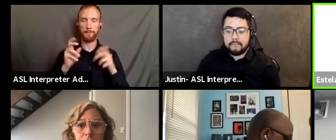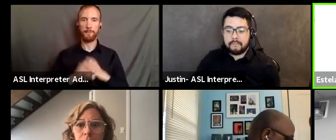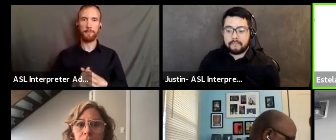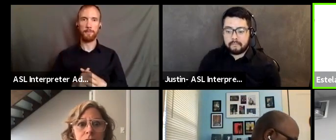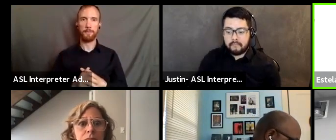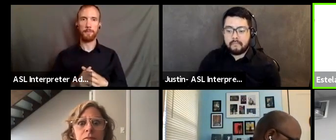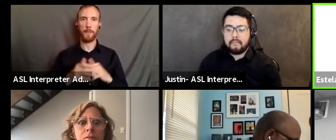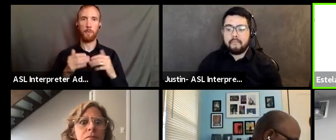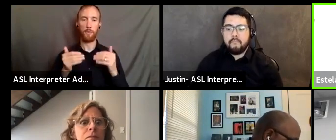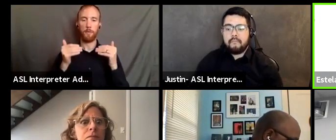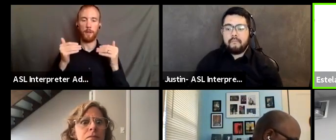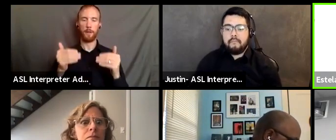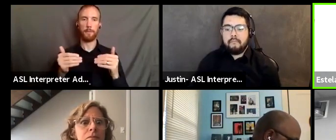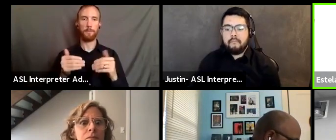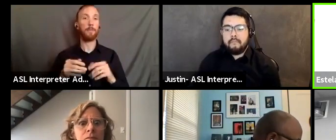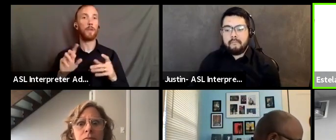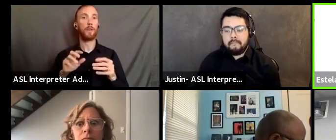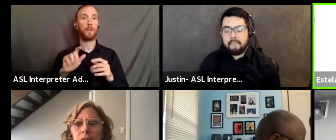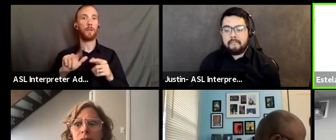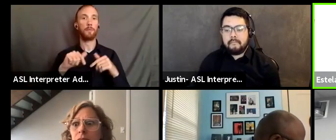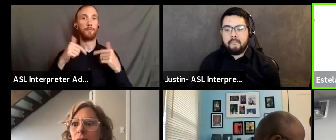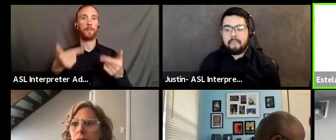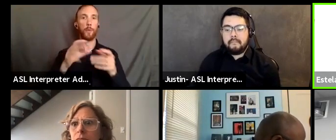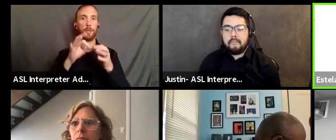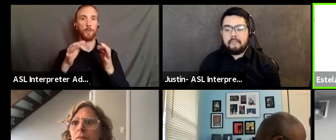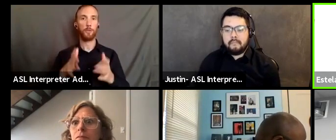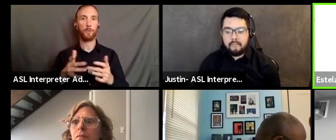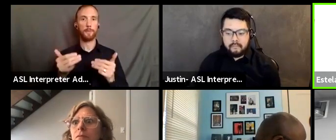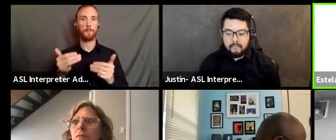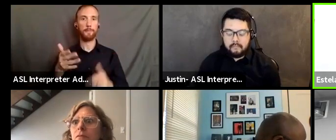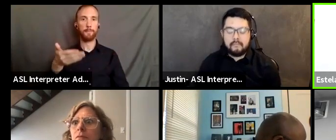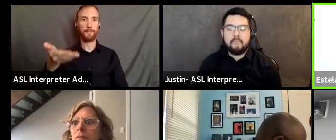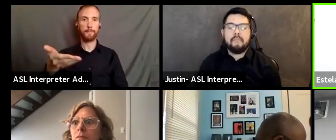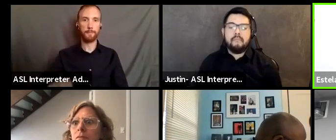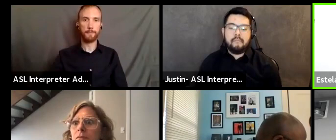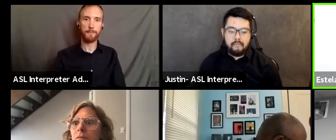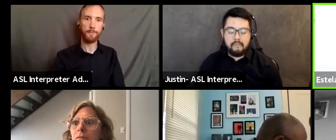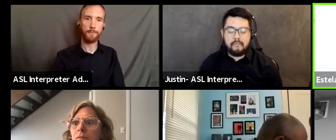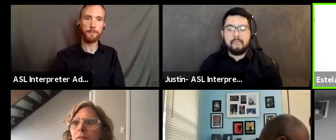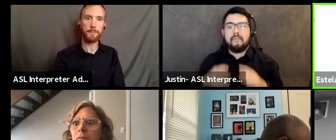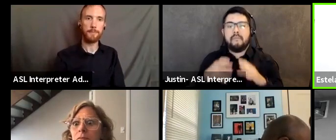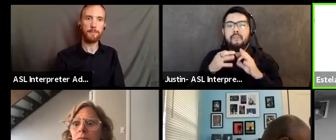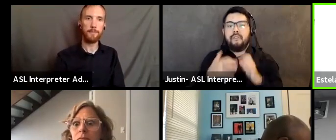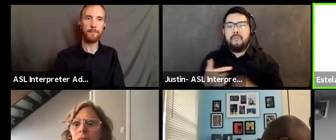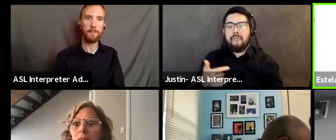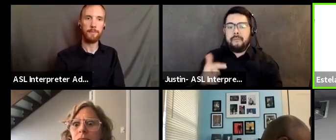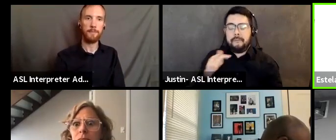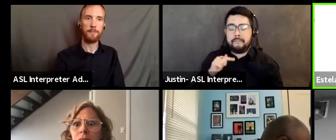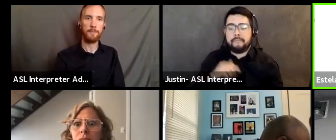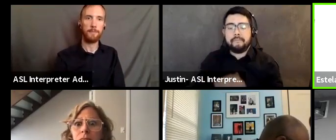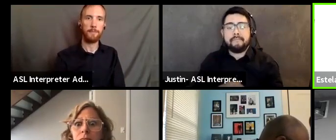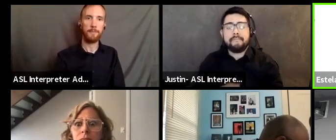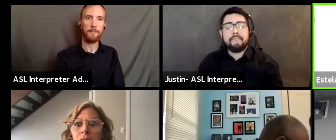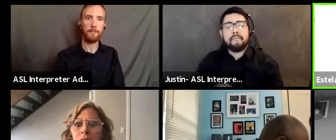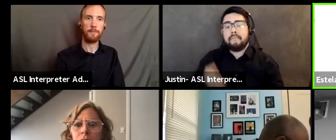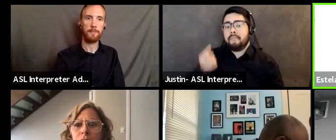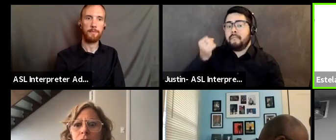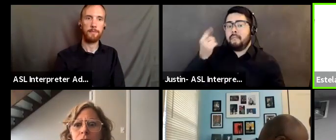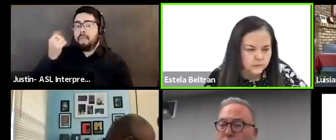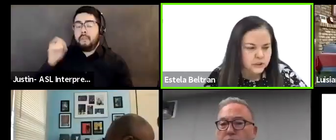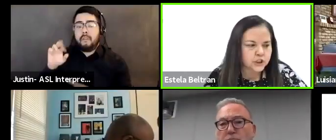moving on mr president we will proceed with a separate vote on rs 10. rs 10 is the